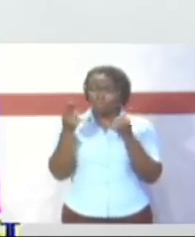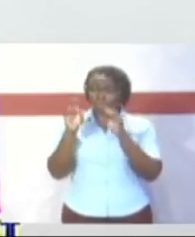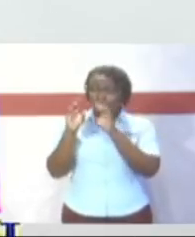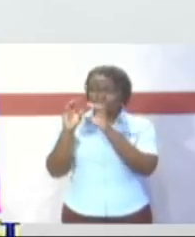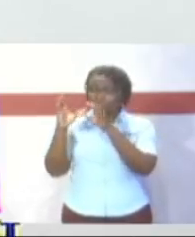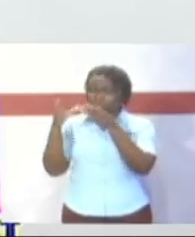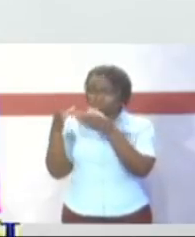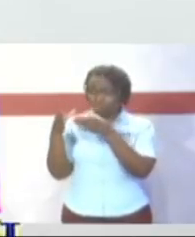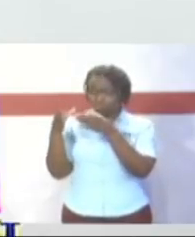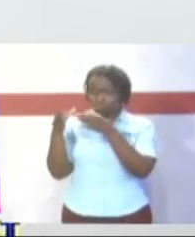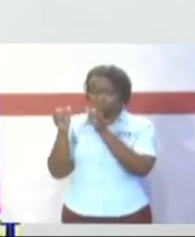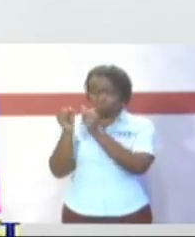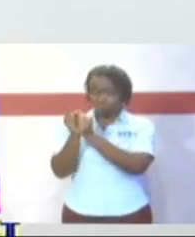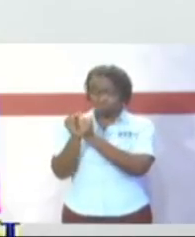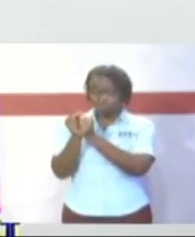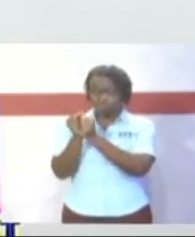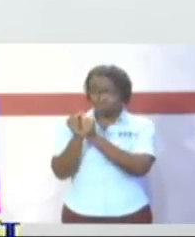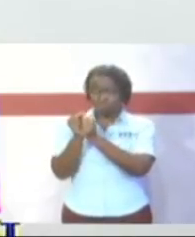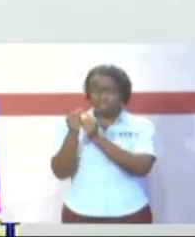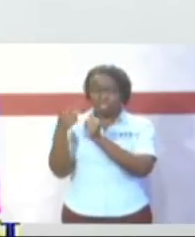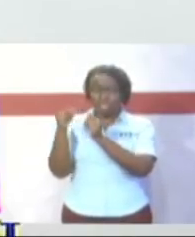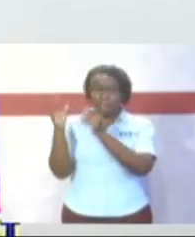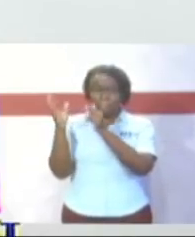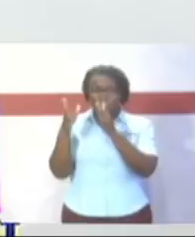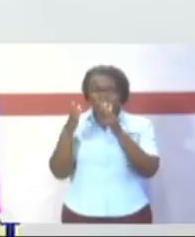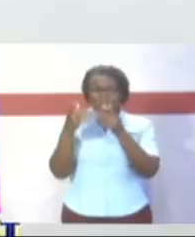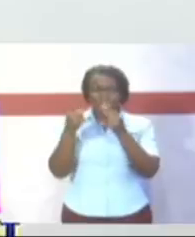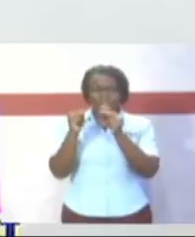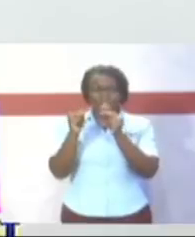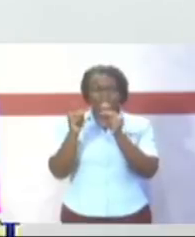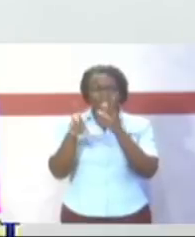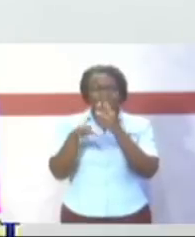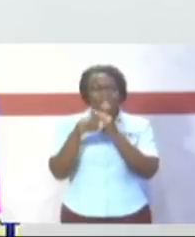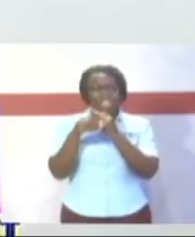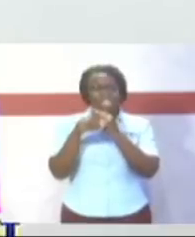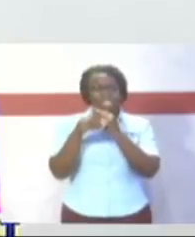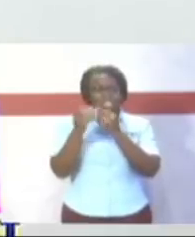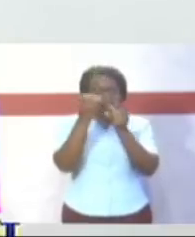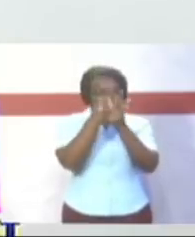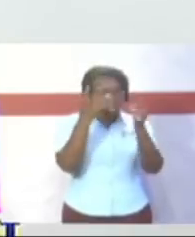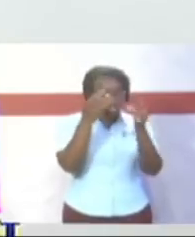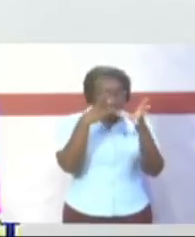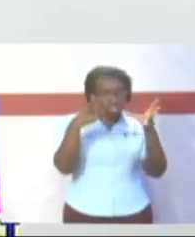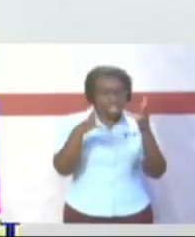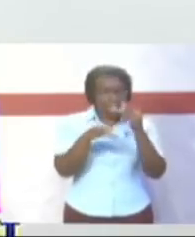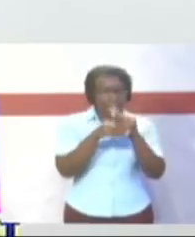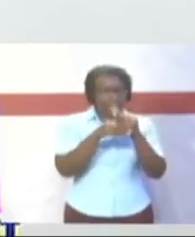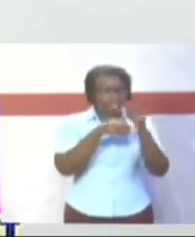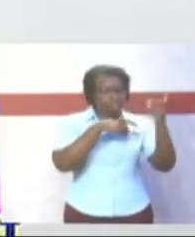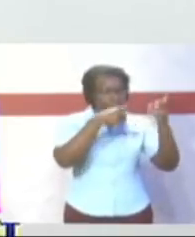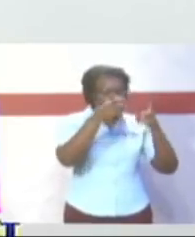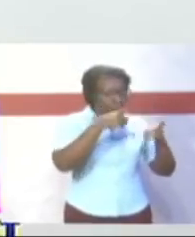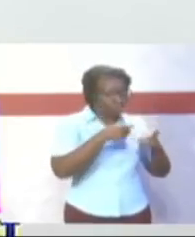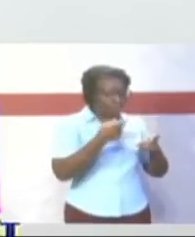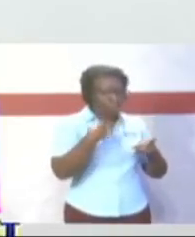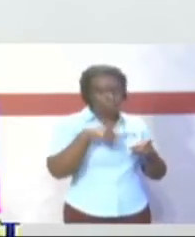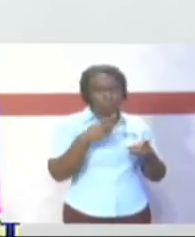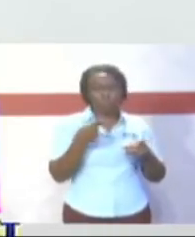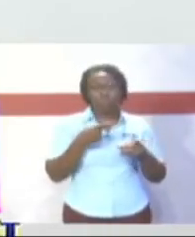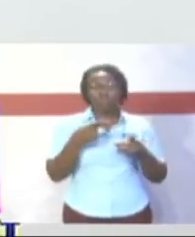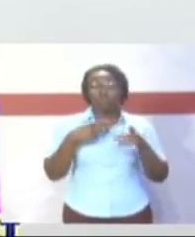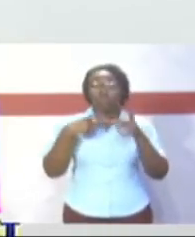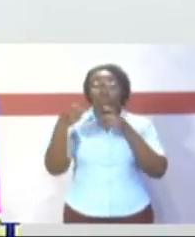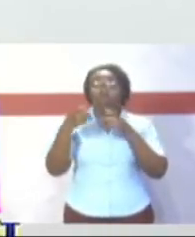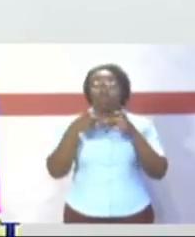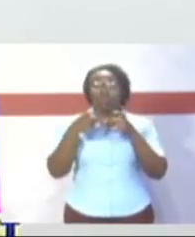the initial things of planning and outreach and coordinating how we manage our resources, we are also coordinating our